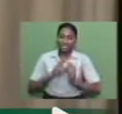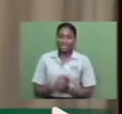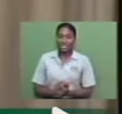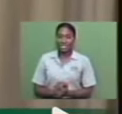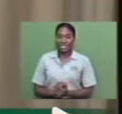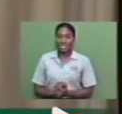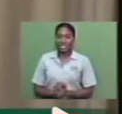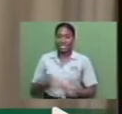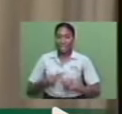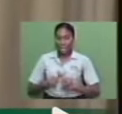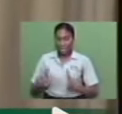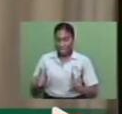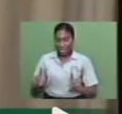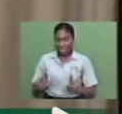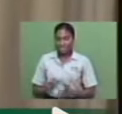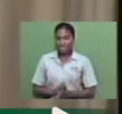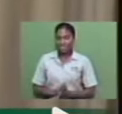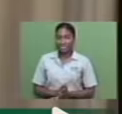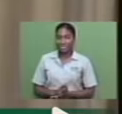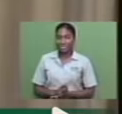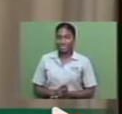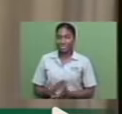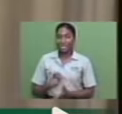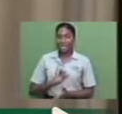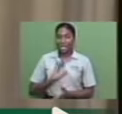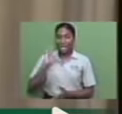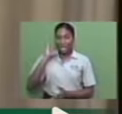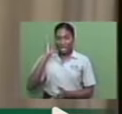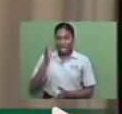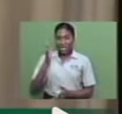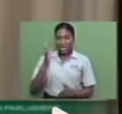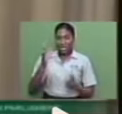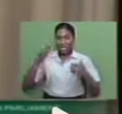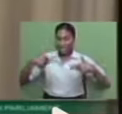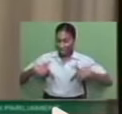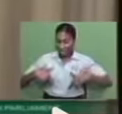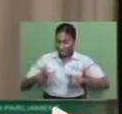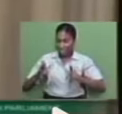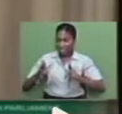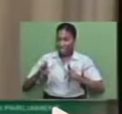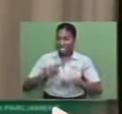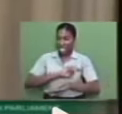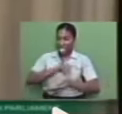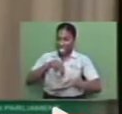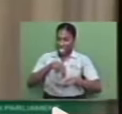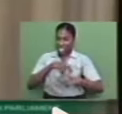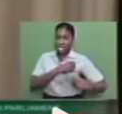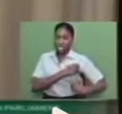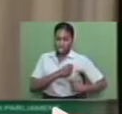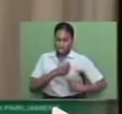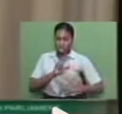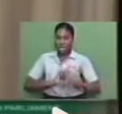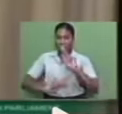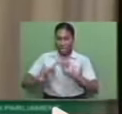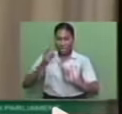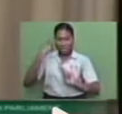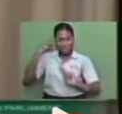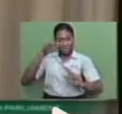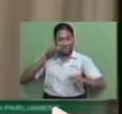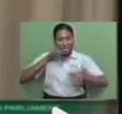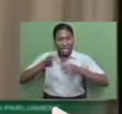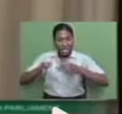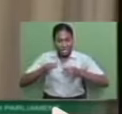area for our shadow national security persons, because I want to get to something I think that is even more